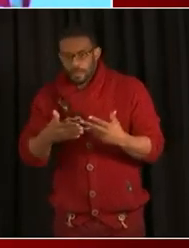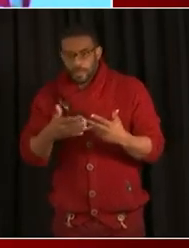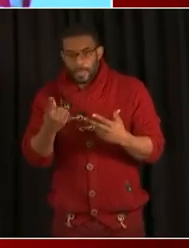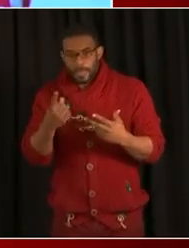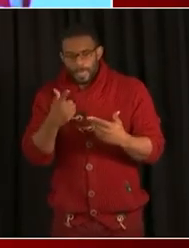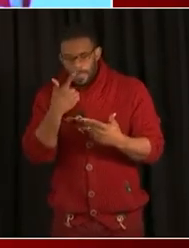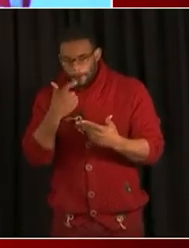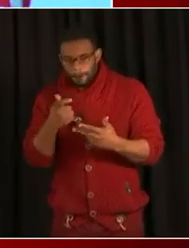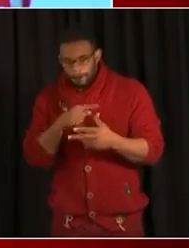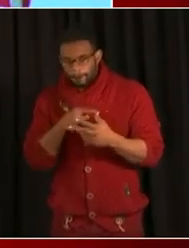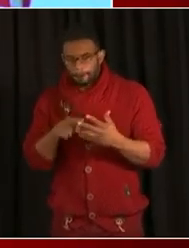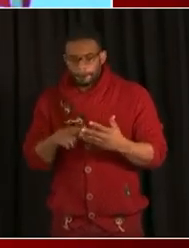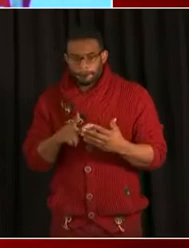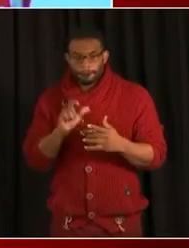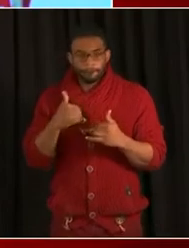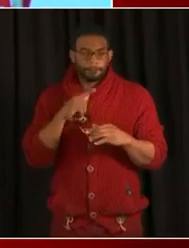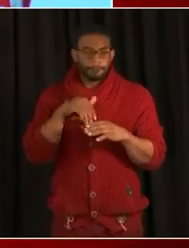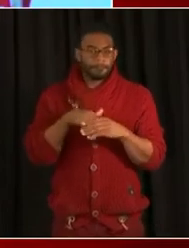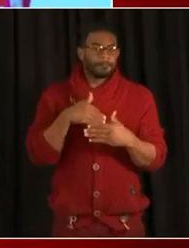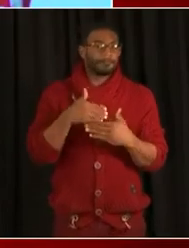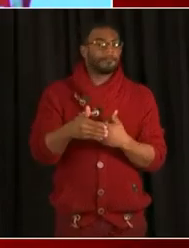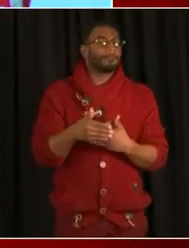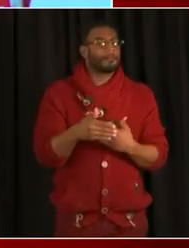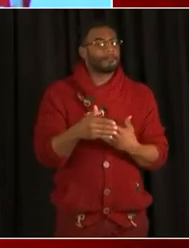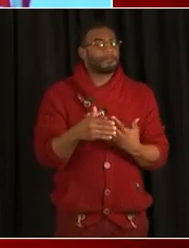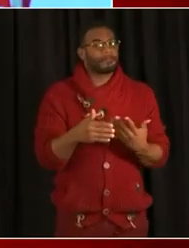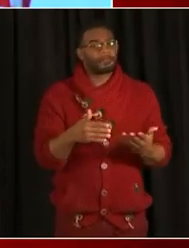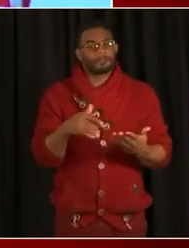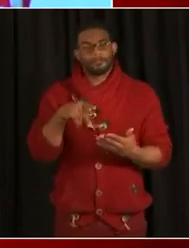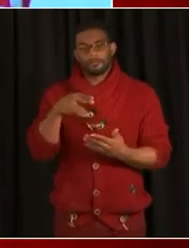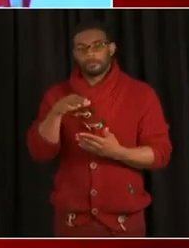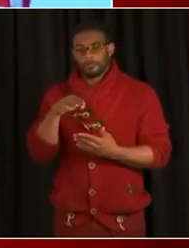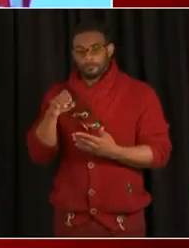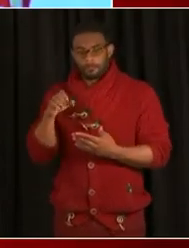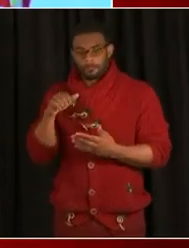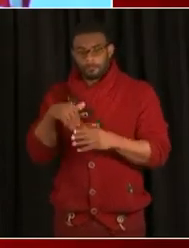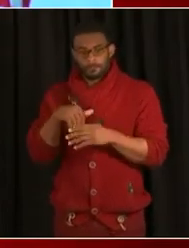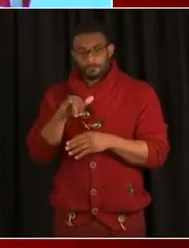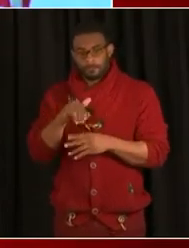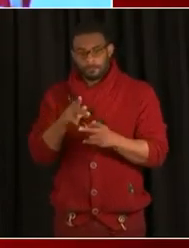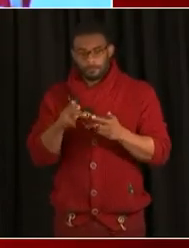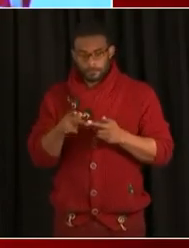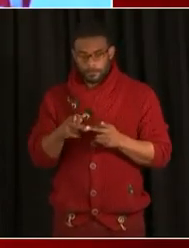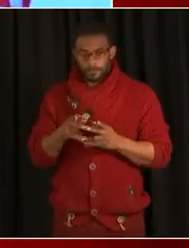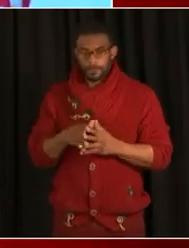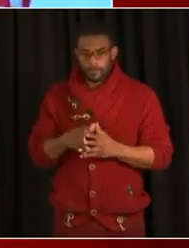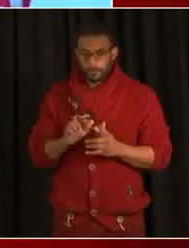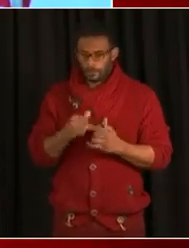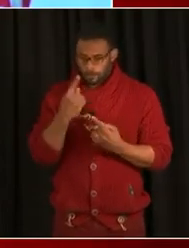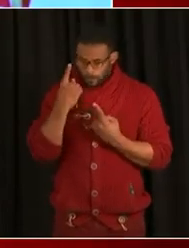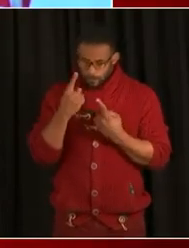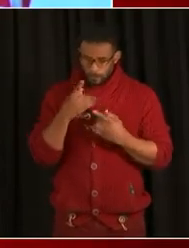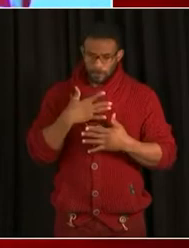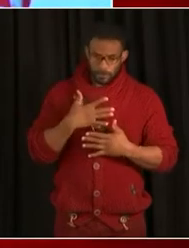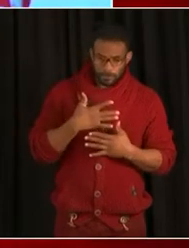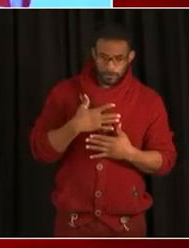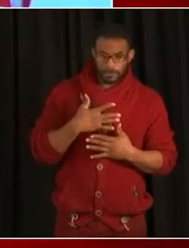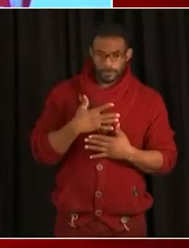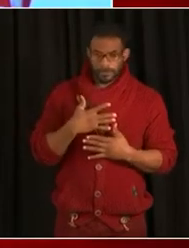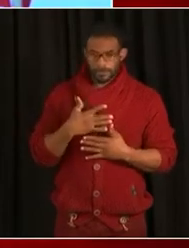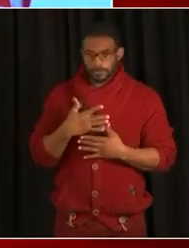could be something very interesting when we're in the next phase and in a position to think and